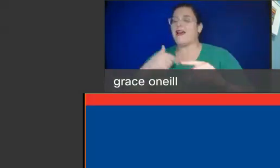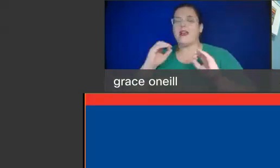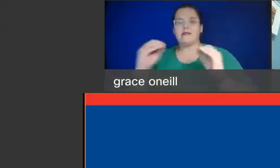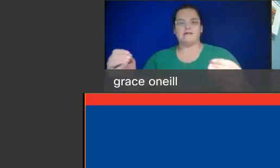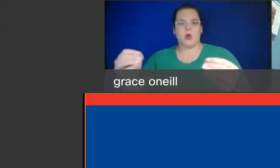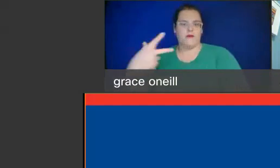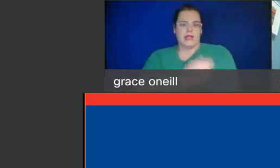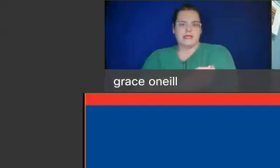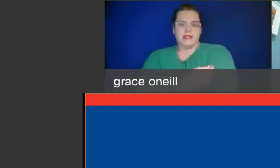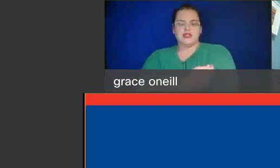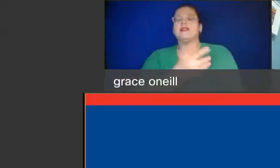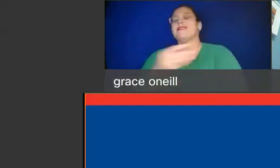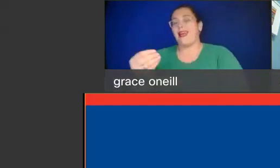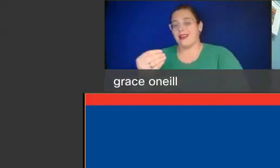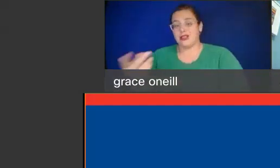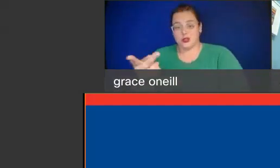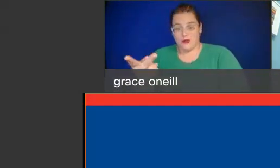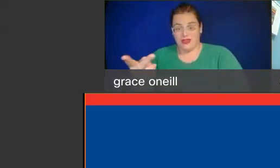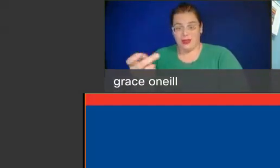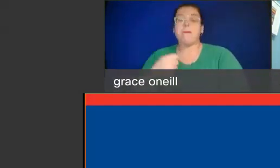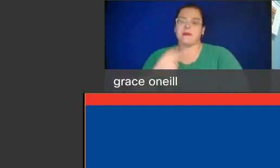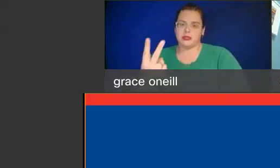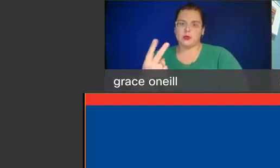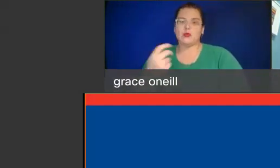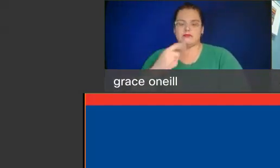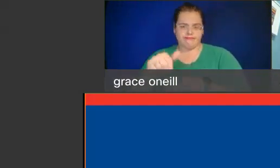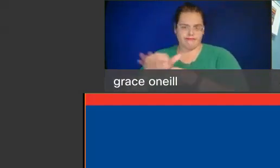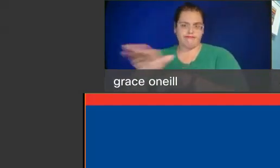2 had been hospitalized for COVID treatment.